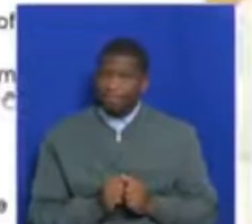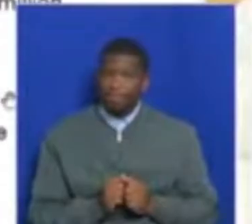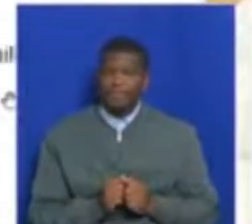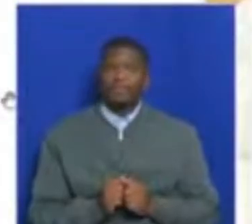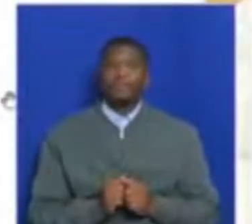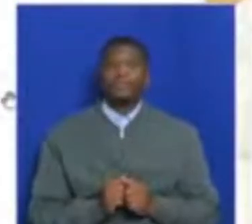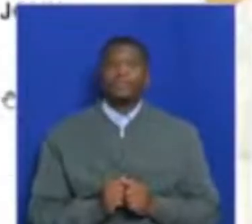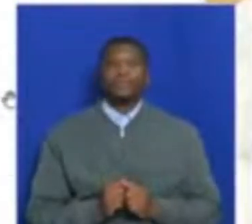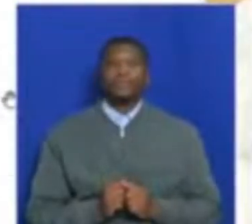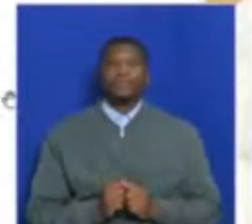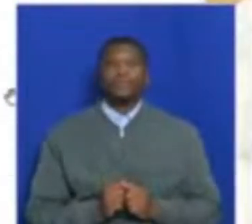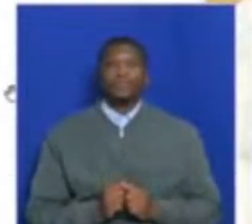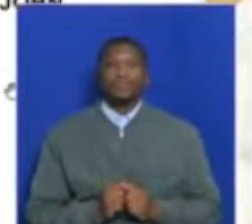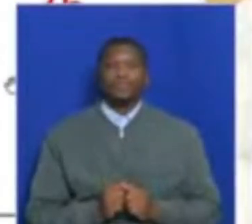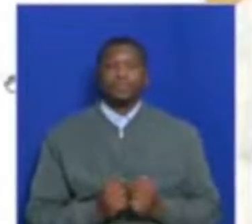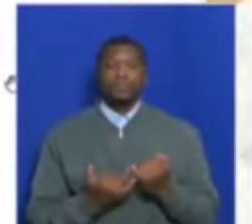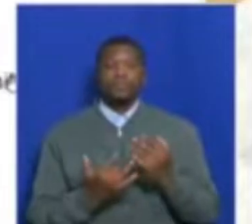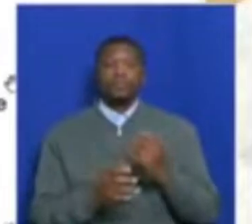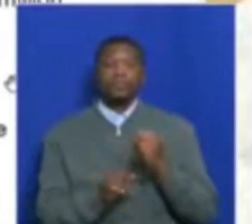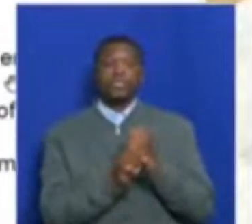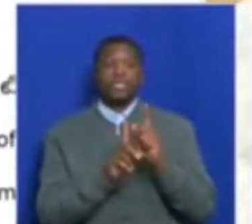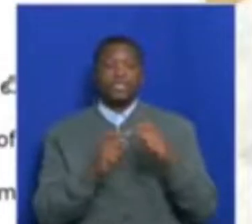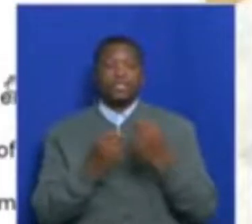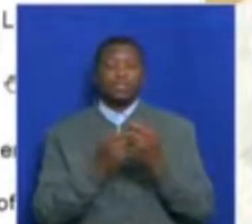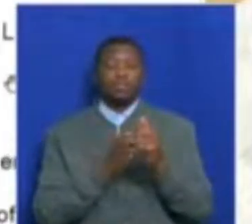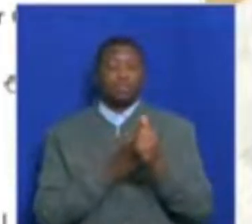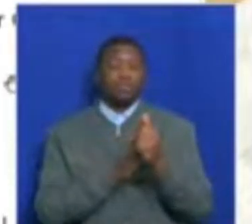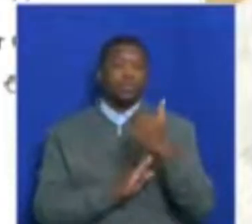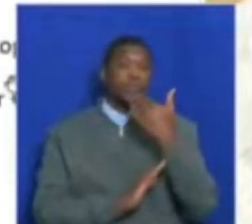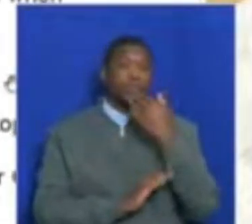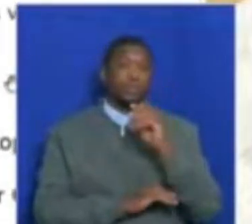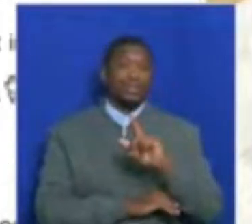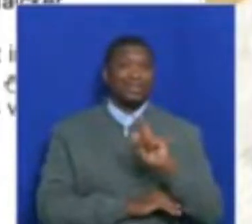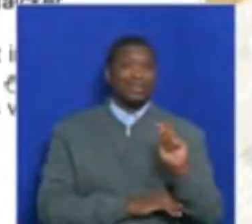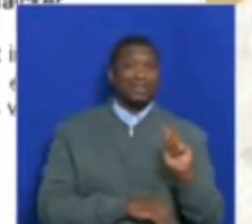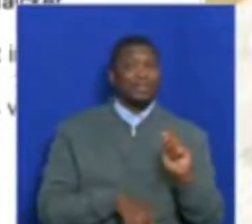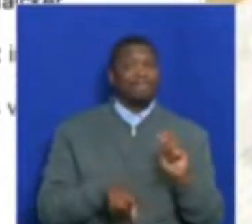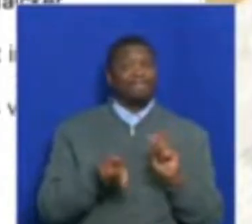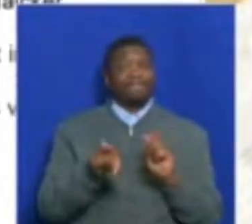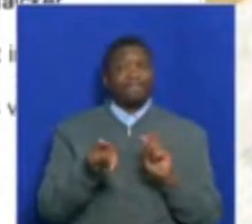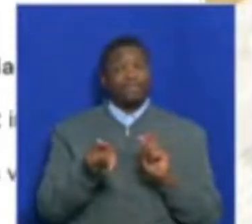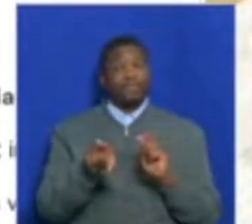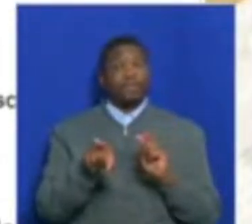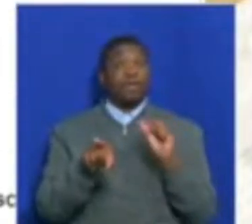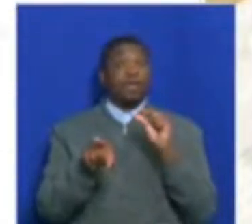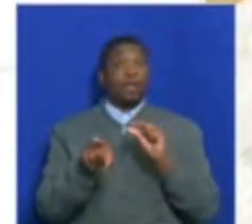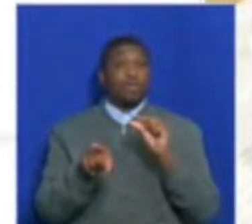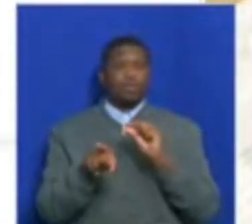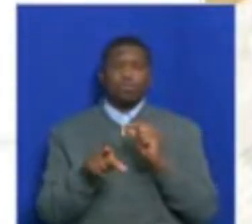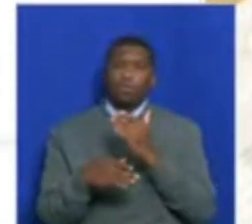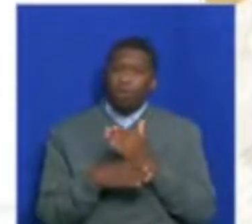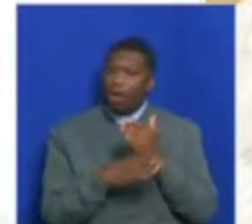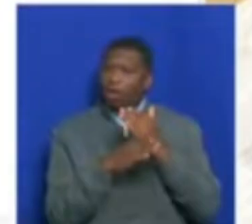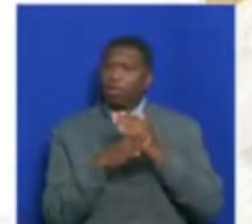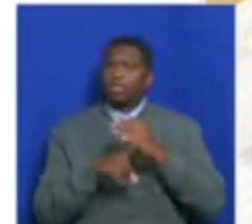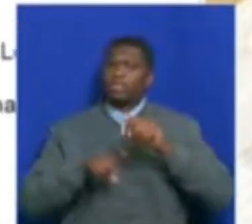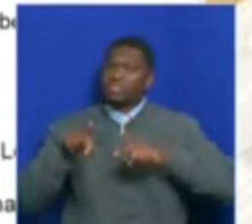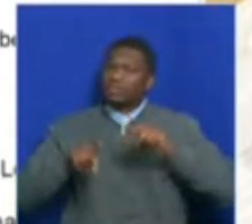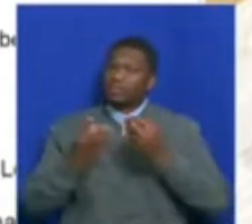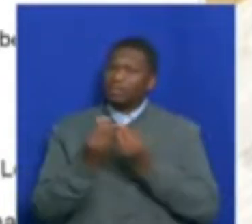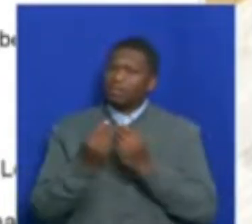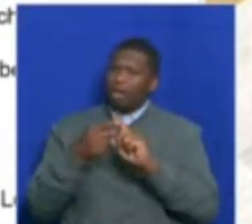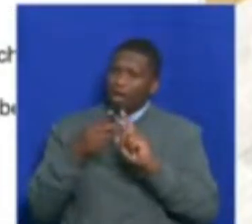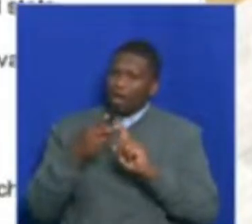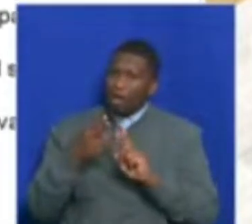The task team led by Lieutenant Colonel Dina Govender operates under dubious circumstances with no clear reporting lines and